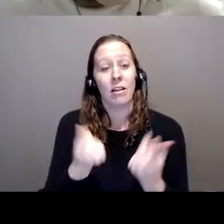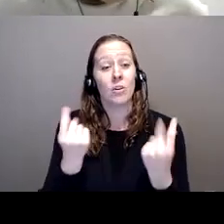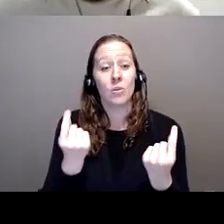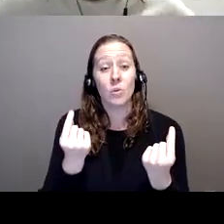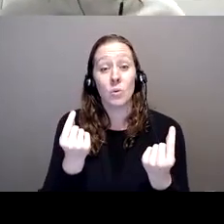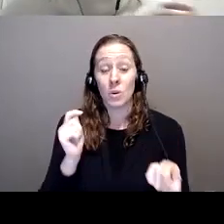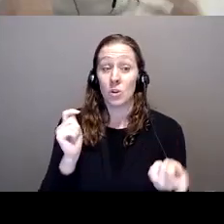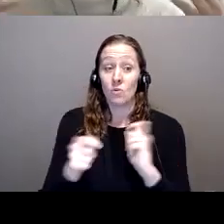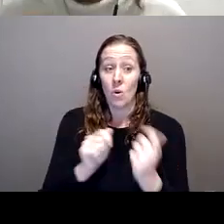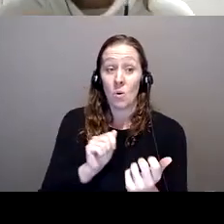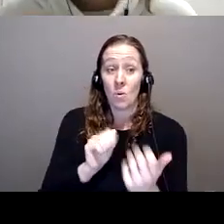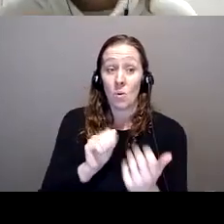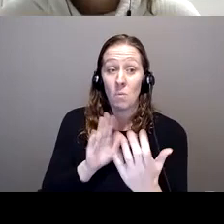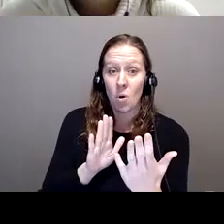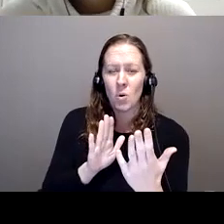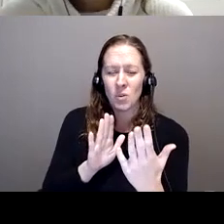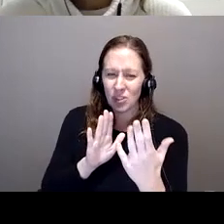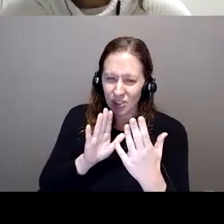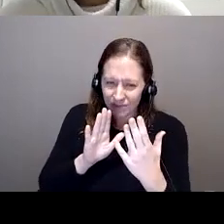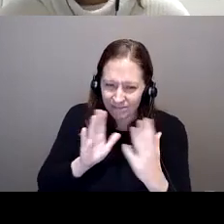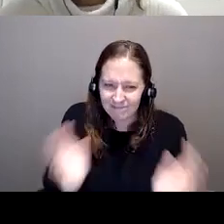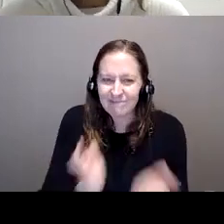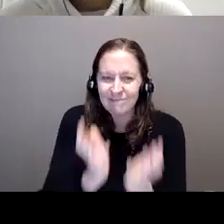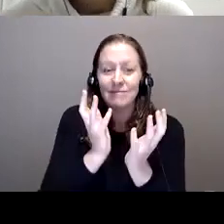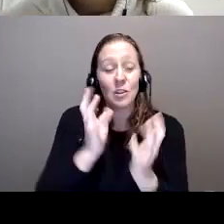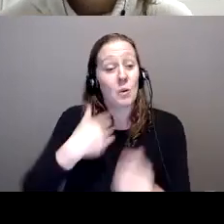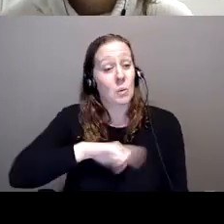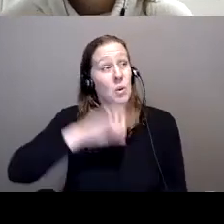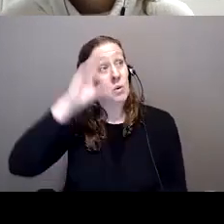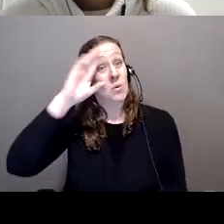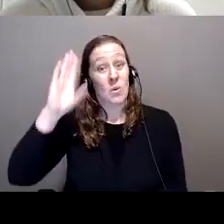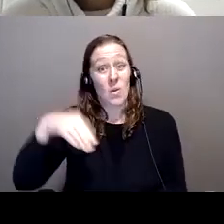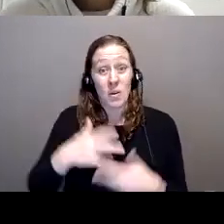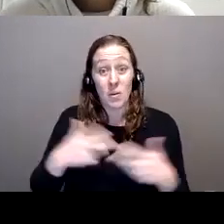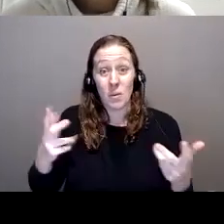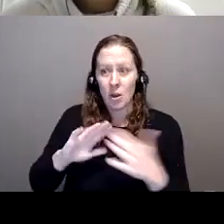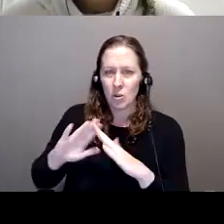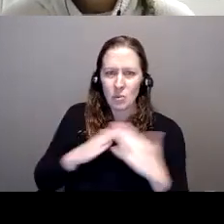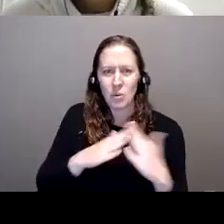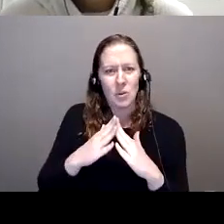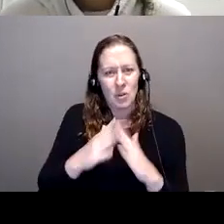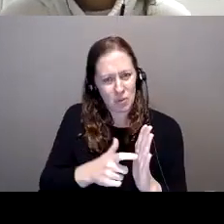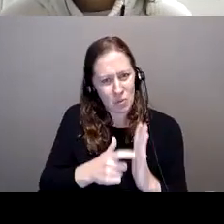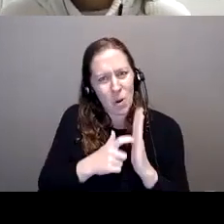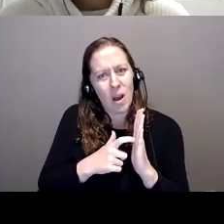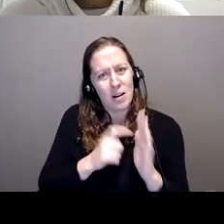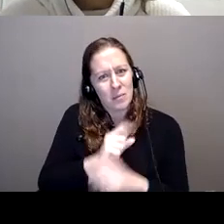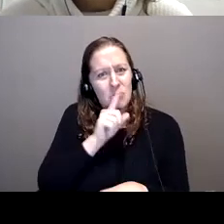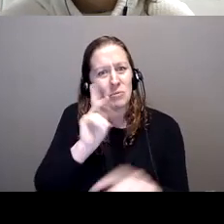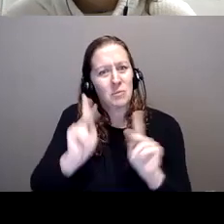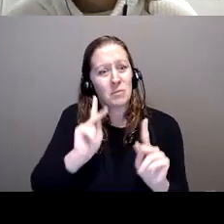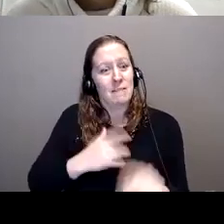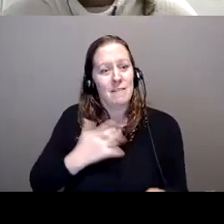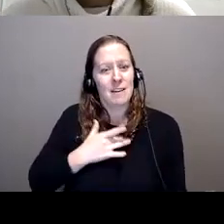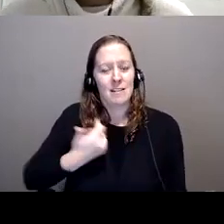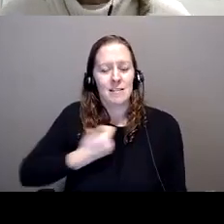know that it takes all of us, it takes a community of us to ensure that people feel like they connect, that they